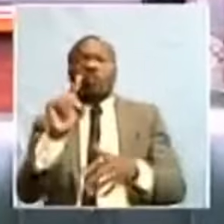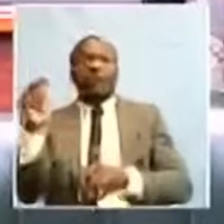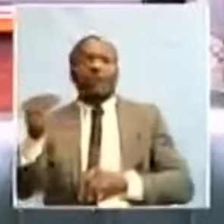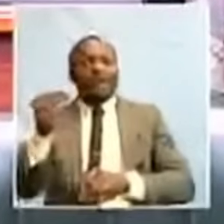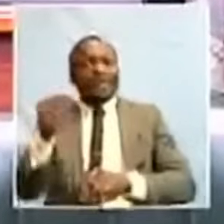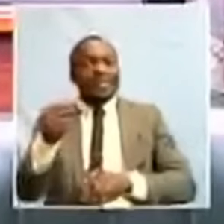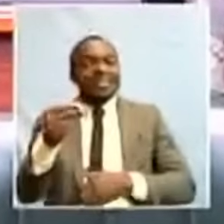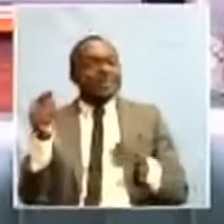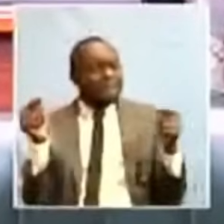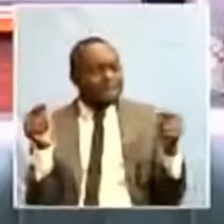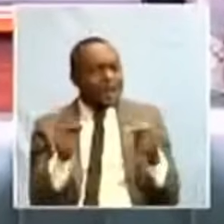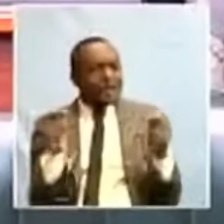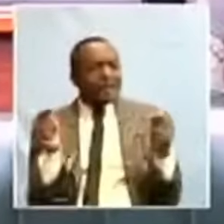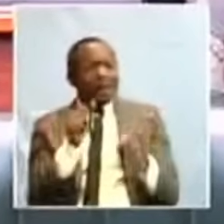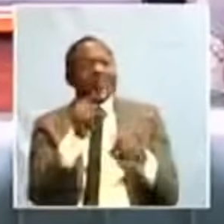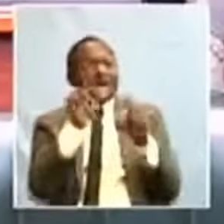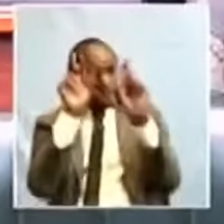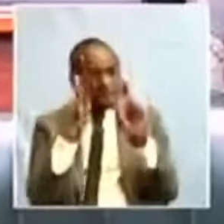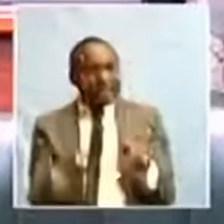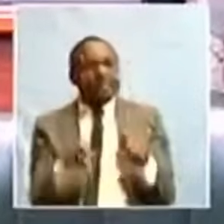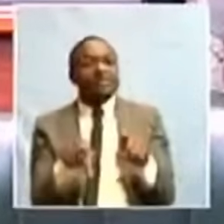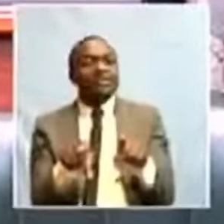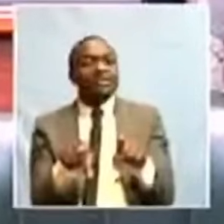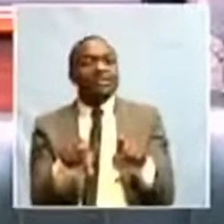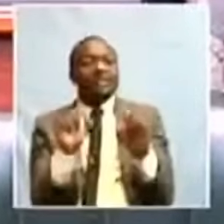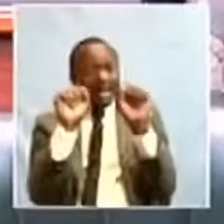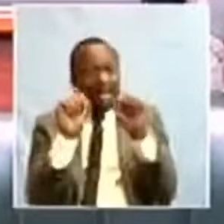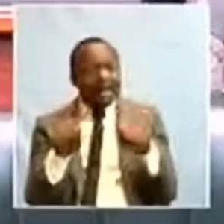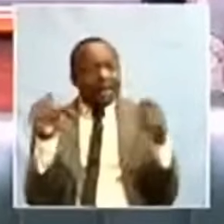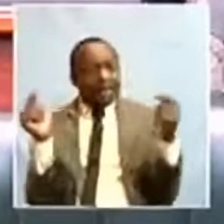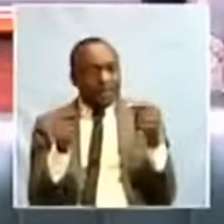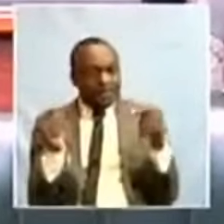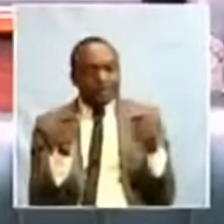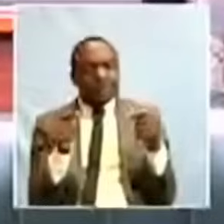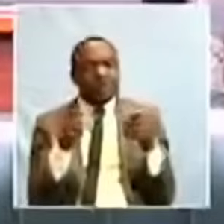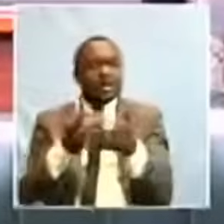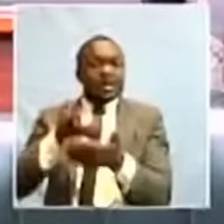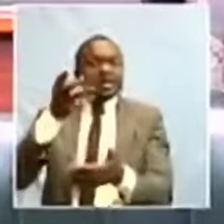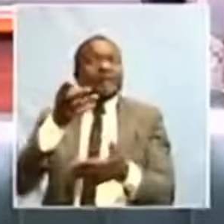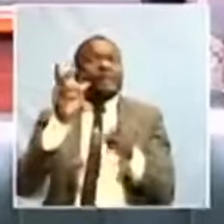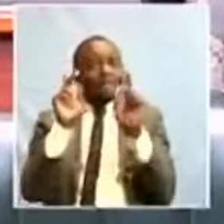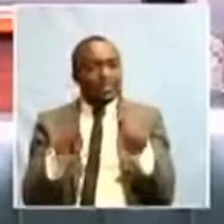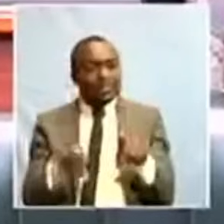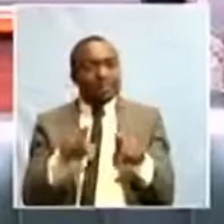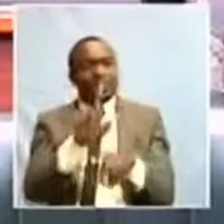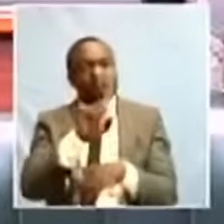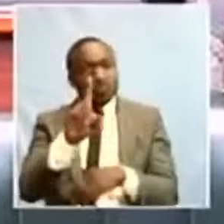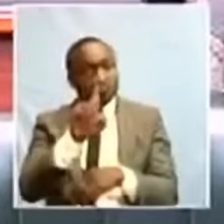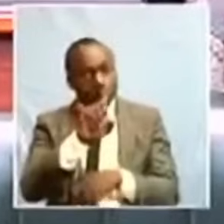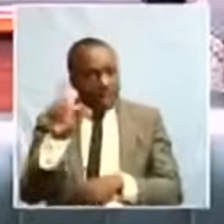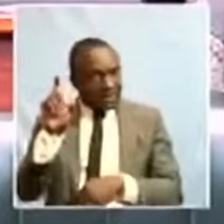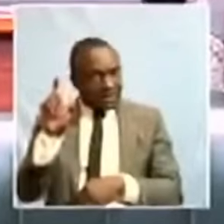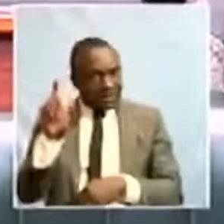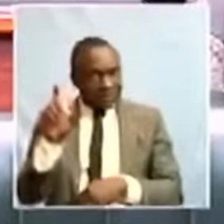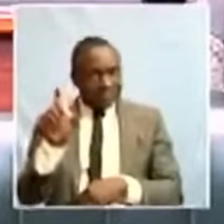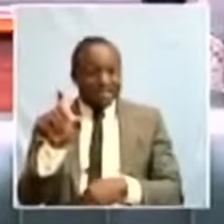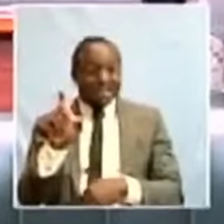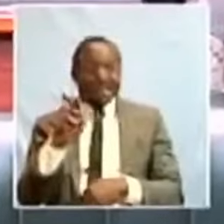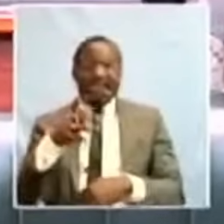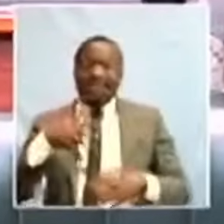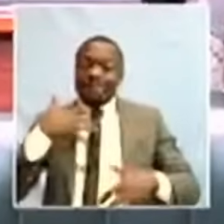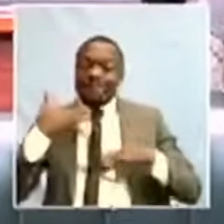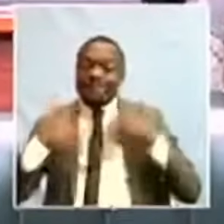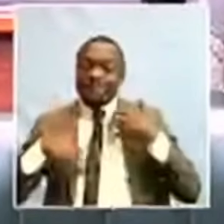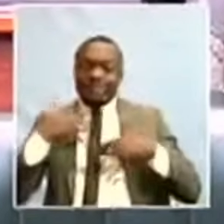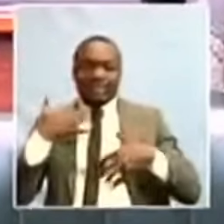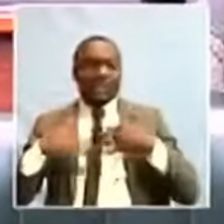is as painful to that person as it may be painful to over-rich person for 100. So the feeling